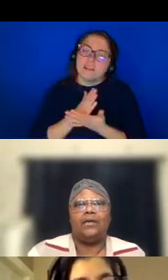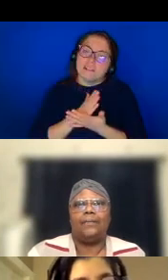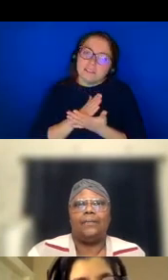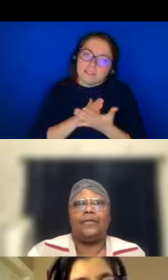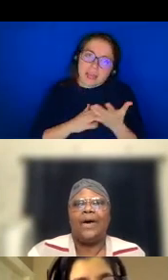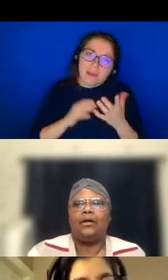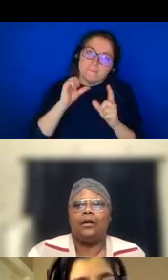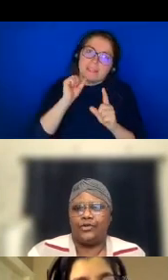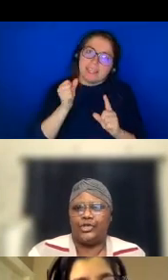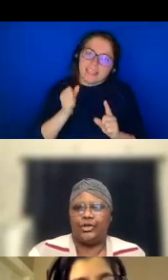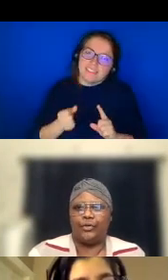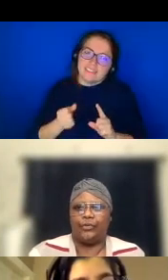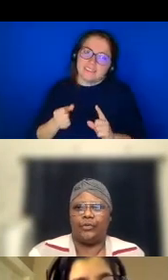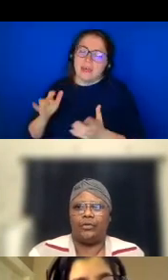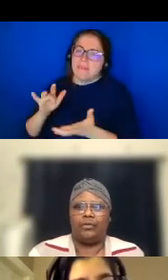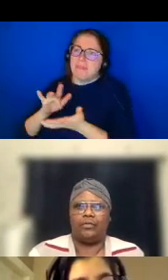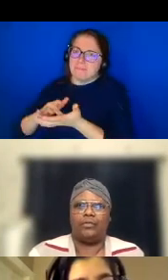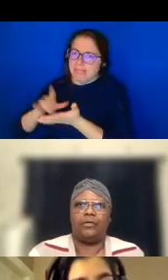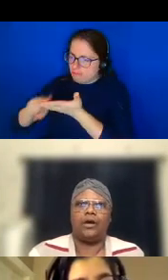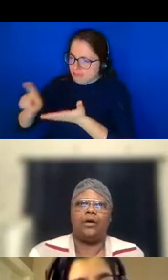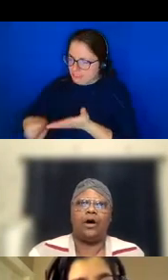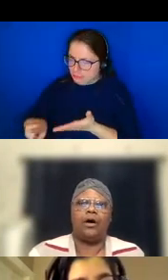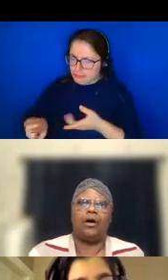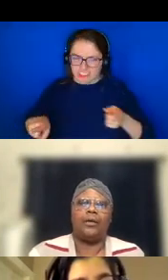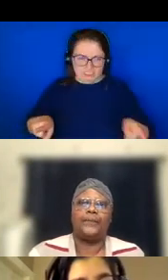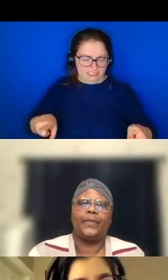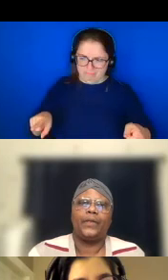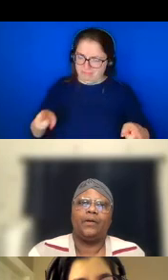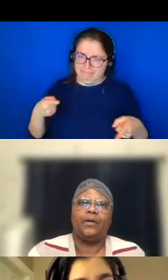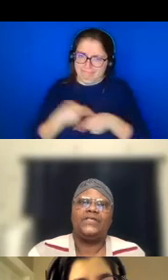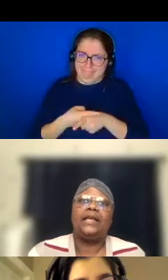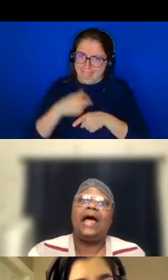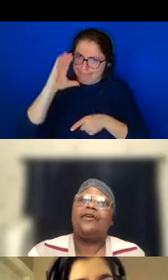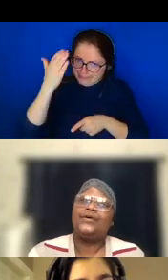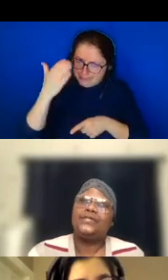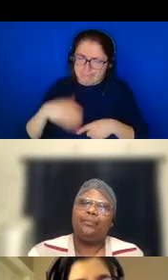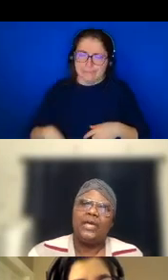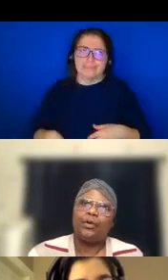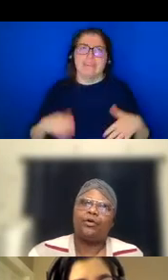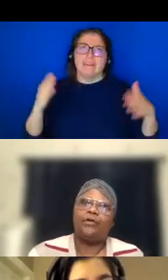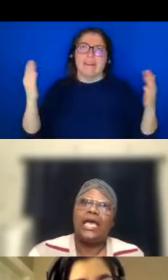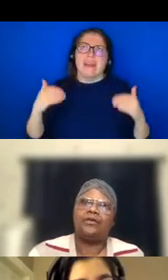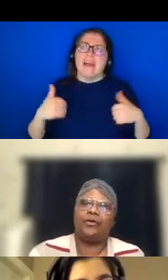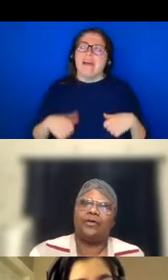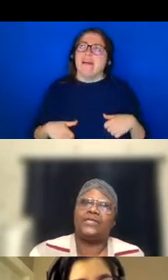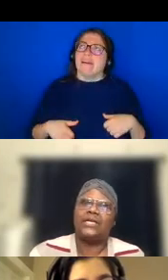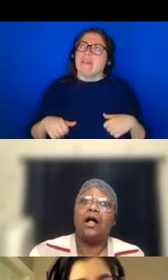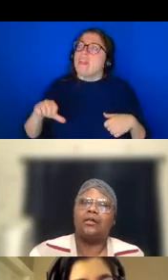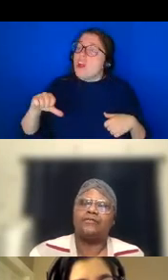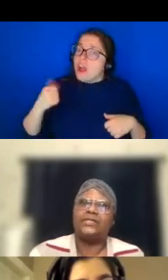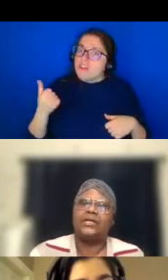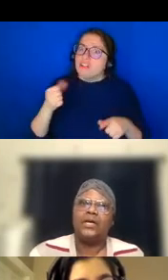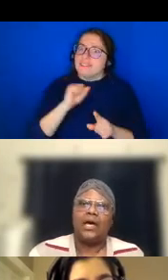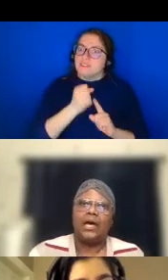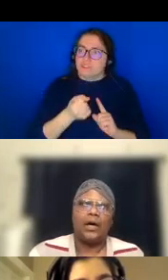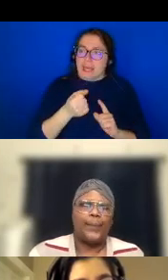the medical literature. There are scenarios that people create for